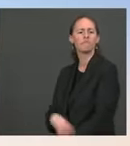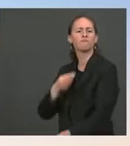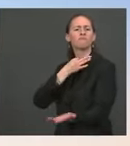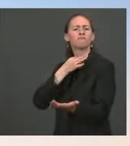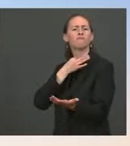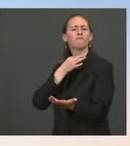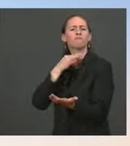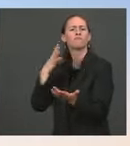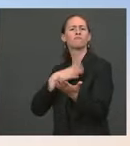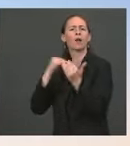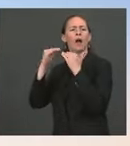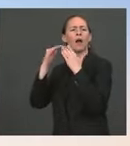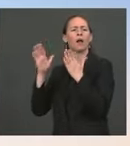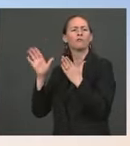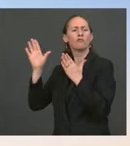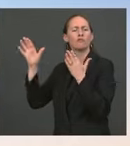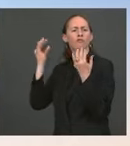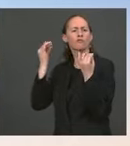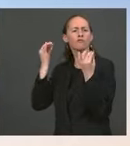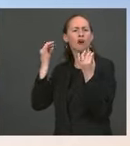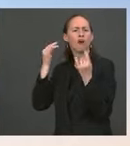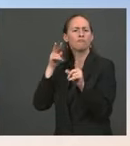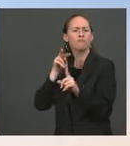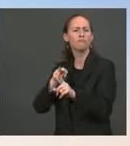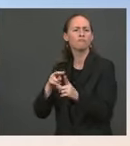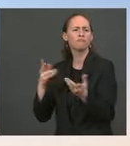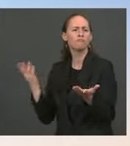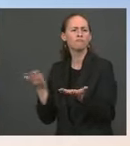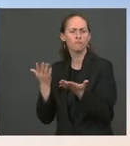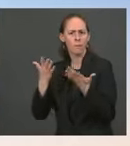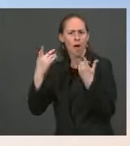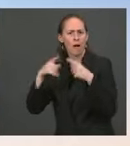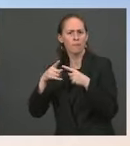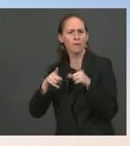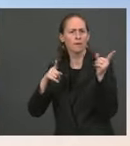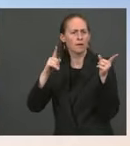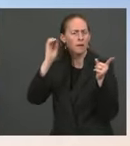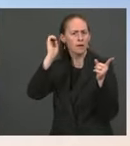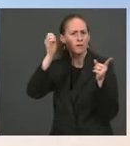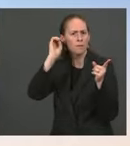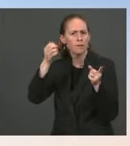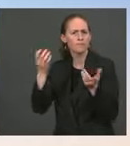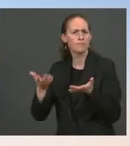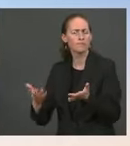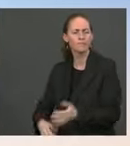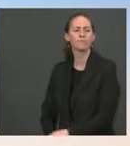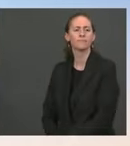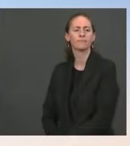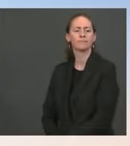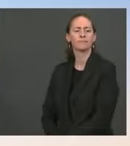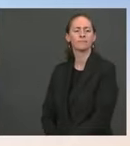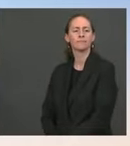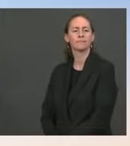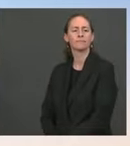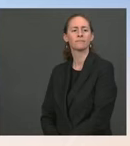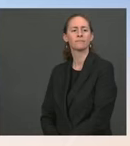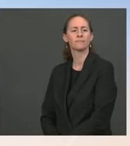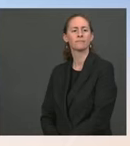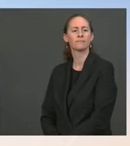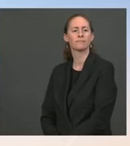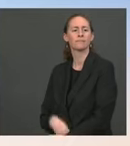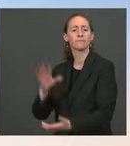on Tigray, northern Ethiopia? And also, last week, the president received the first African leader at the White House, the president of